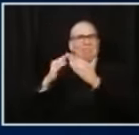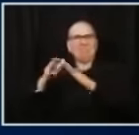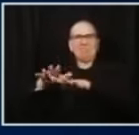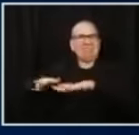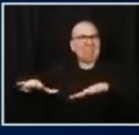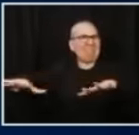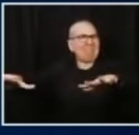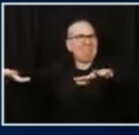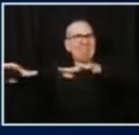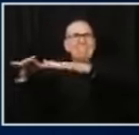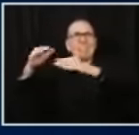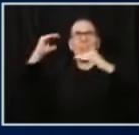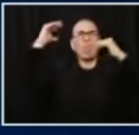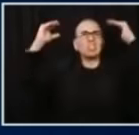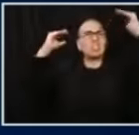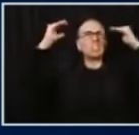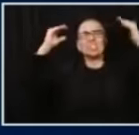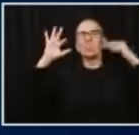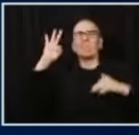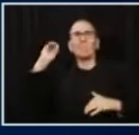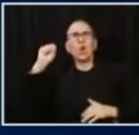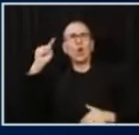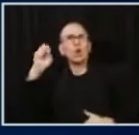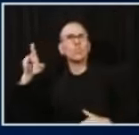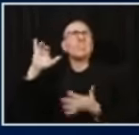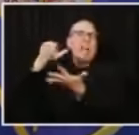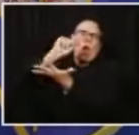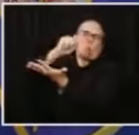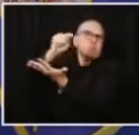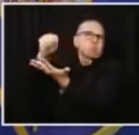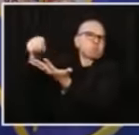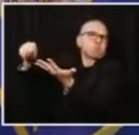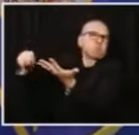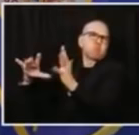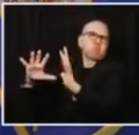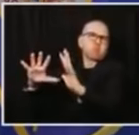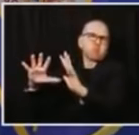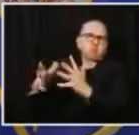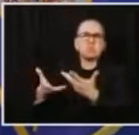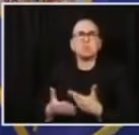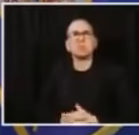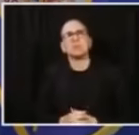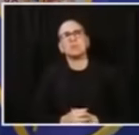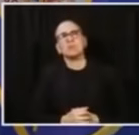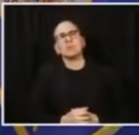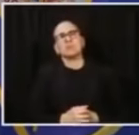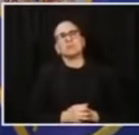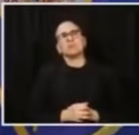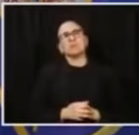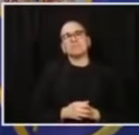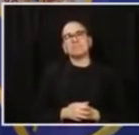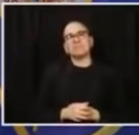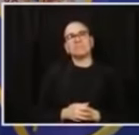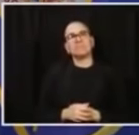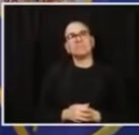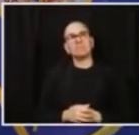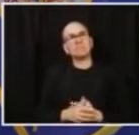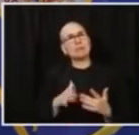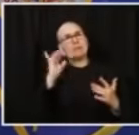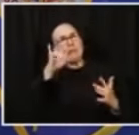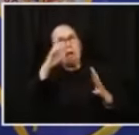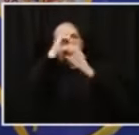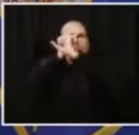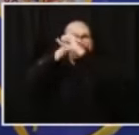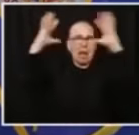care. So that gives you a sense of how we've prioritized within that first group. And one of the things